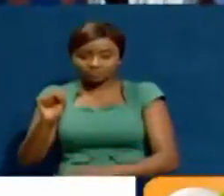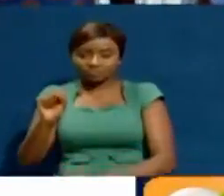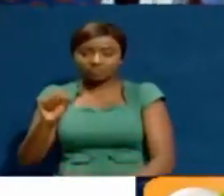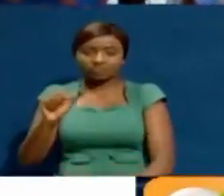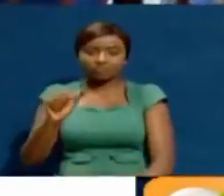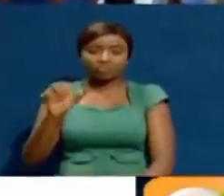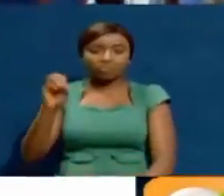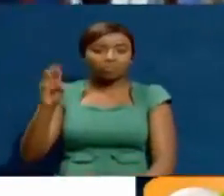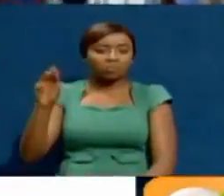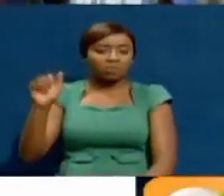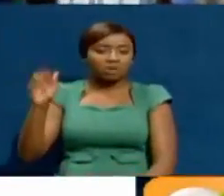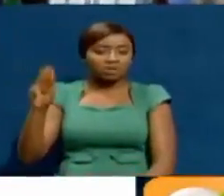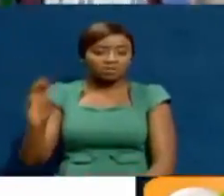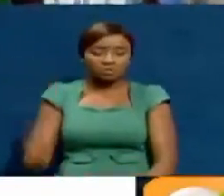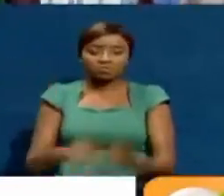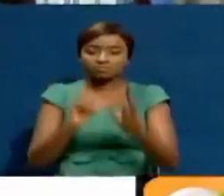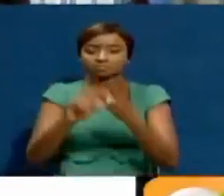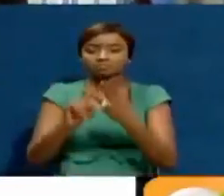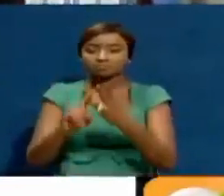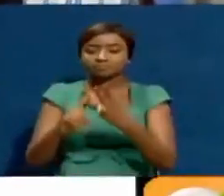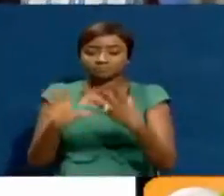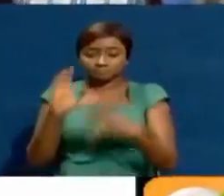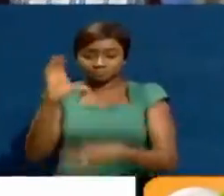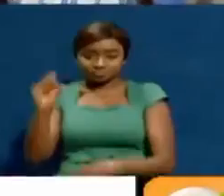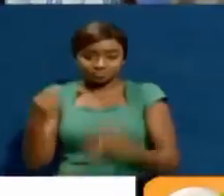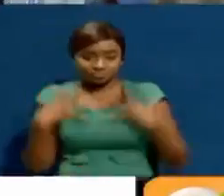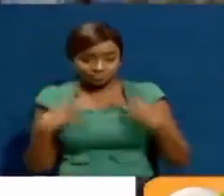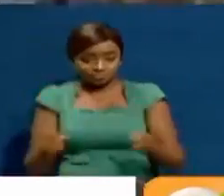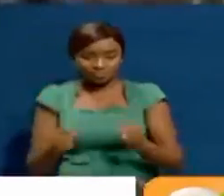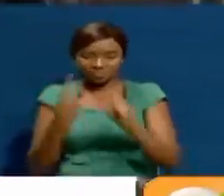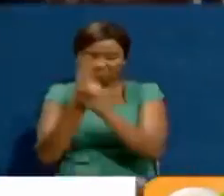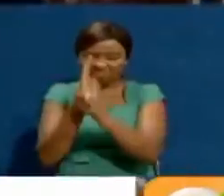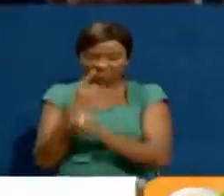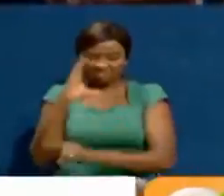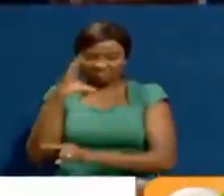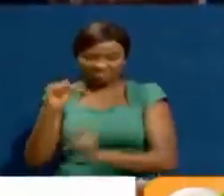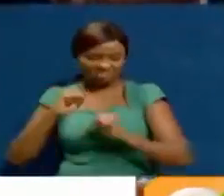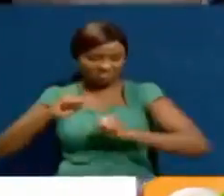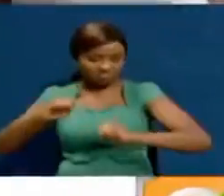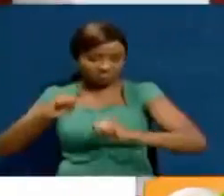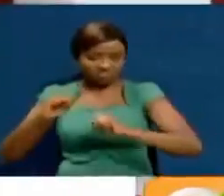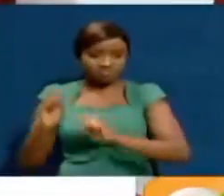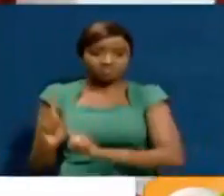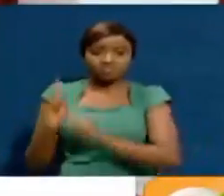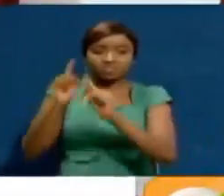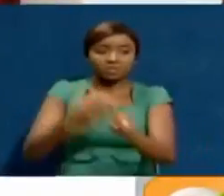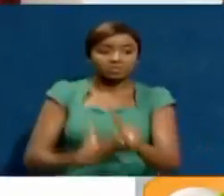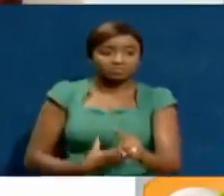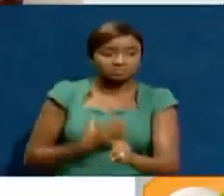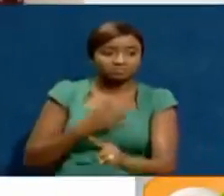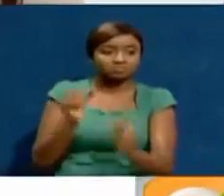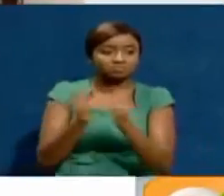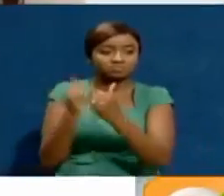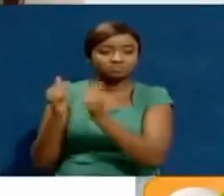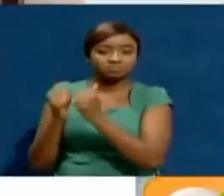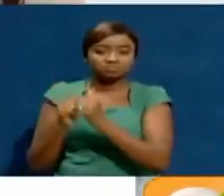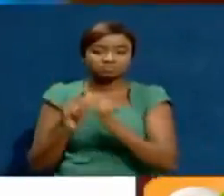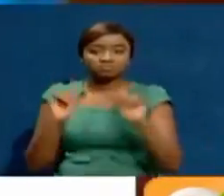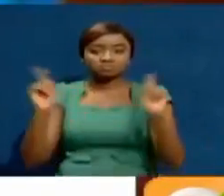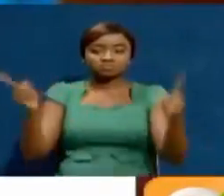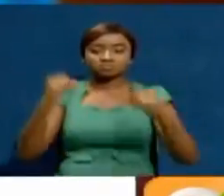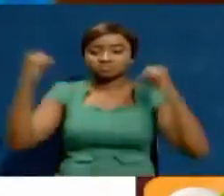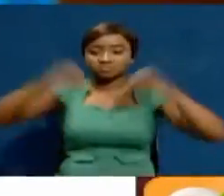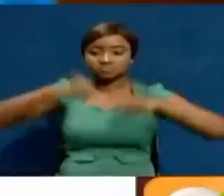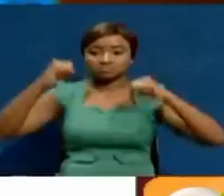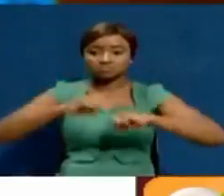of Foreign Affairs, Mutahi Kagwe of Health, and other CSs and senior government officials. The visit culminating in several concessions